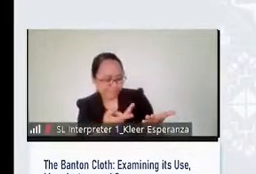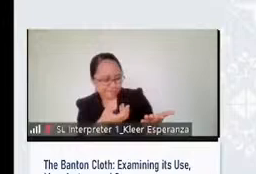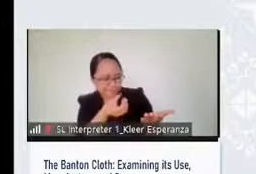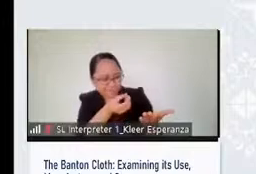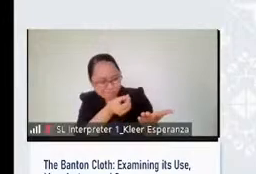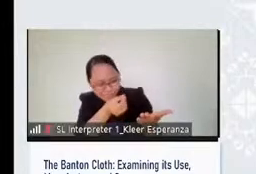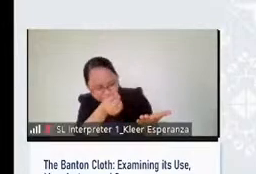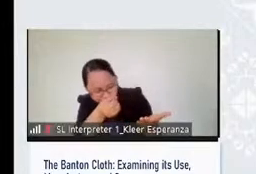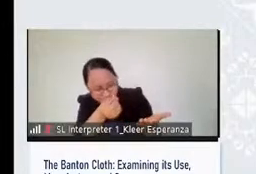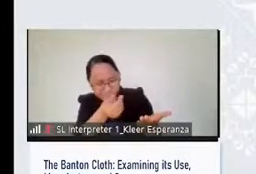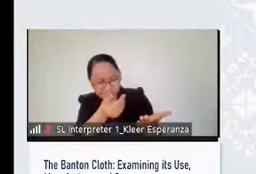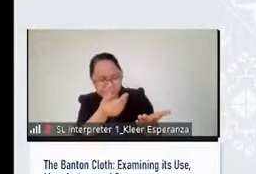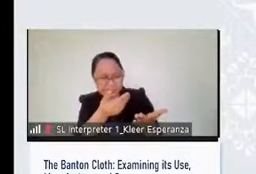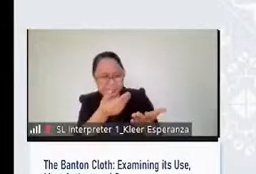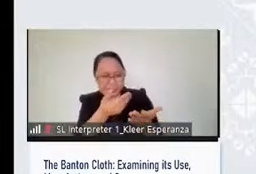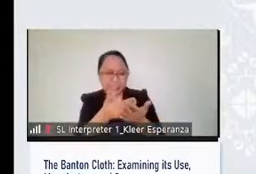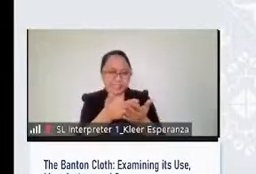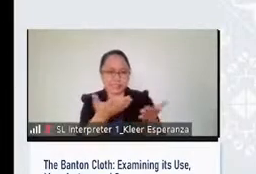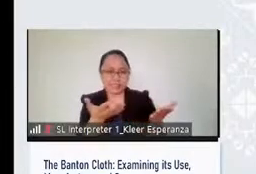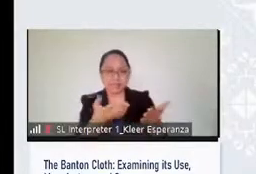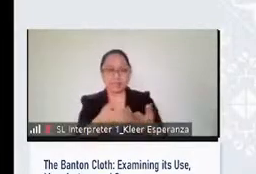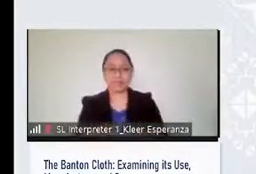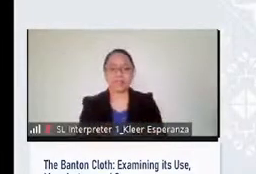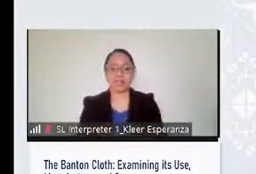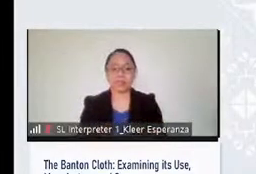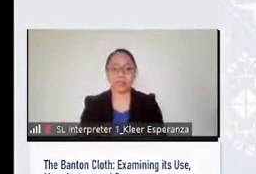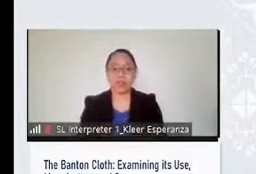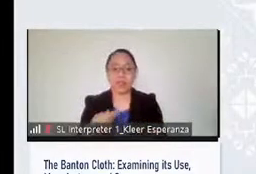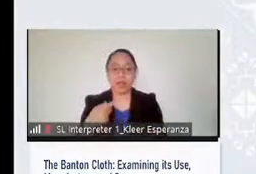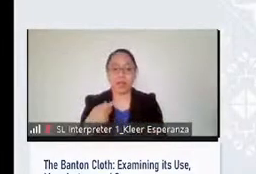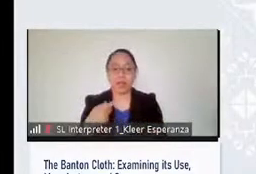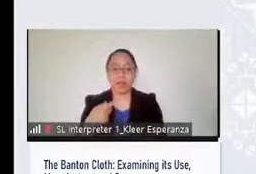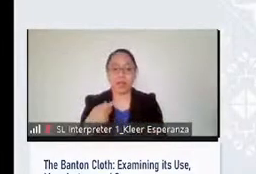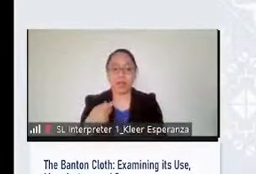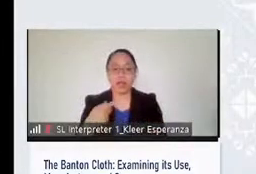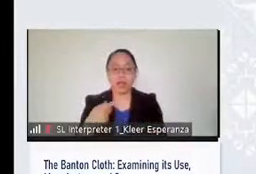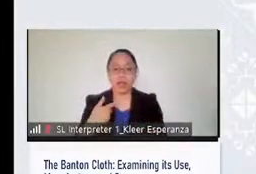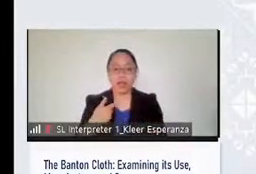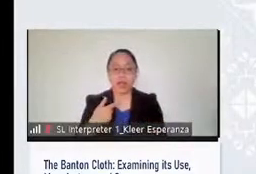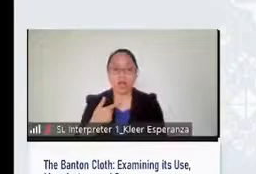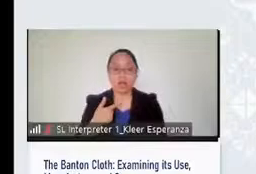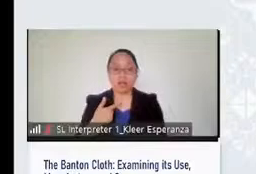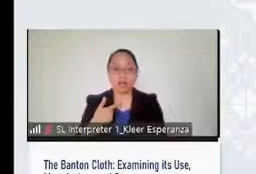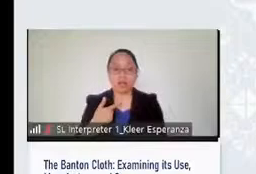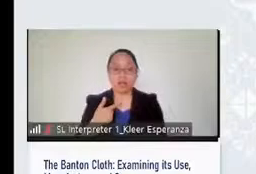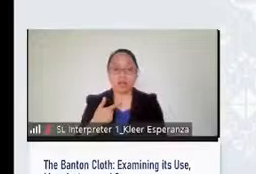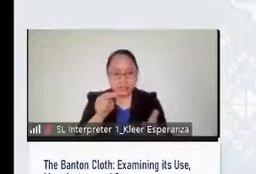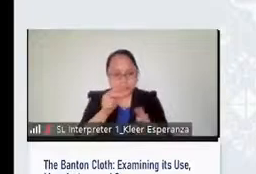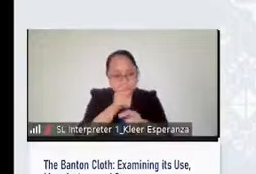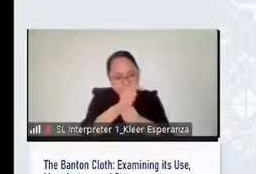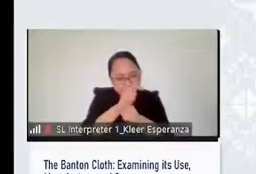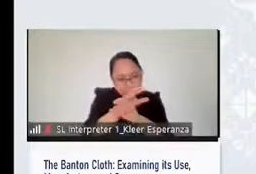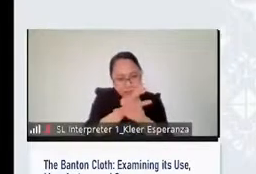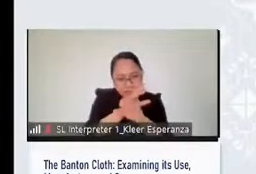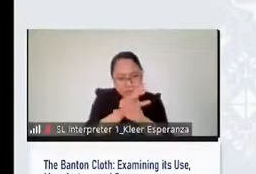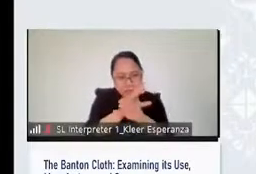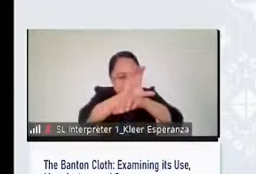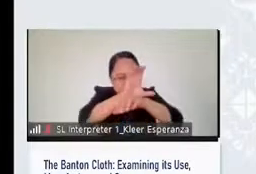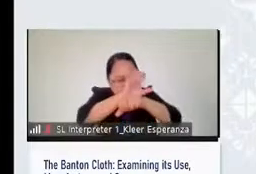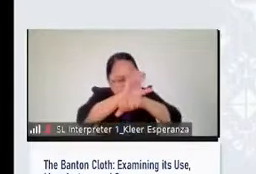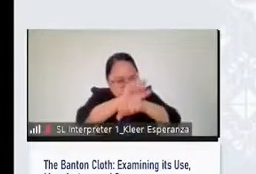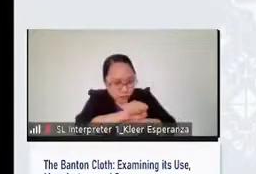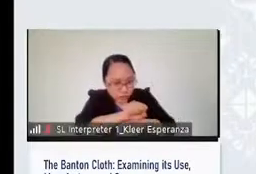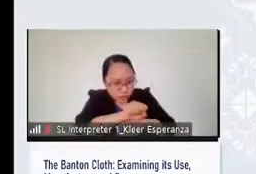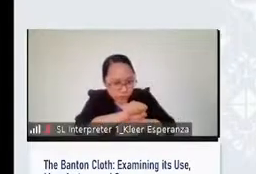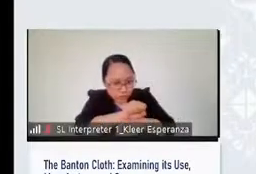good condition, it is rated as 2 for its fragile state but more stable condition compared to fragment B. Fragment B has